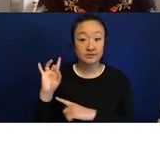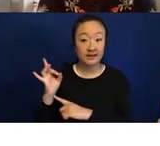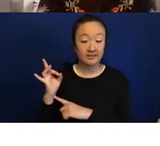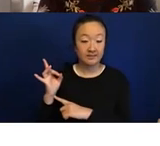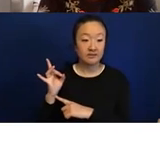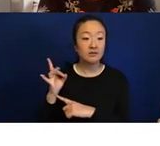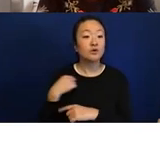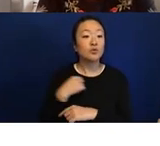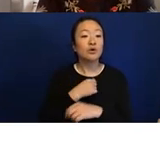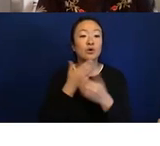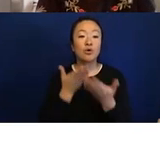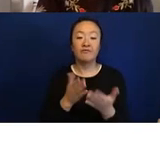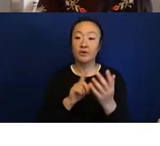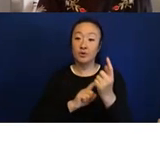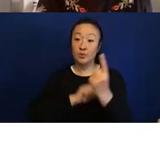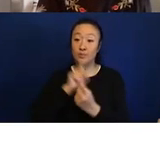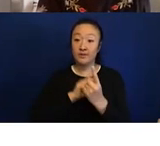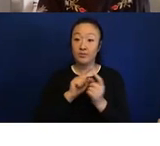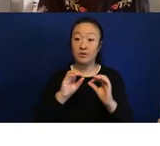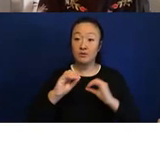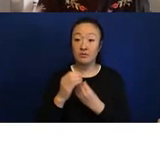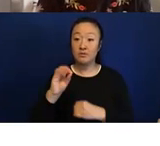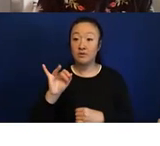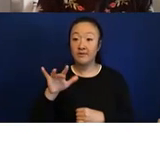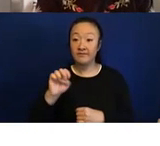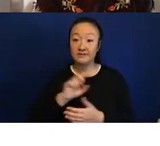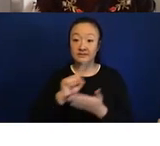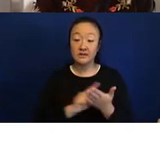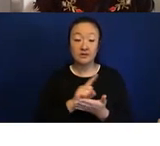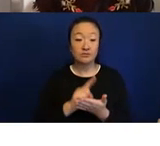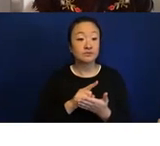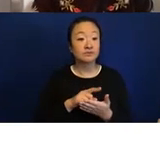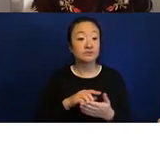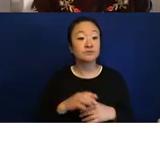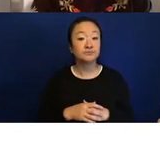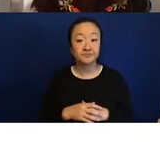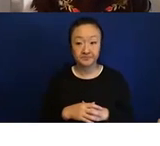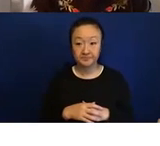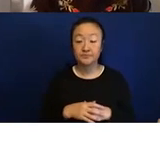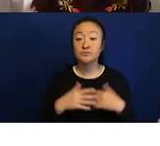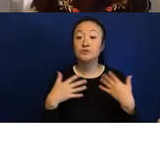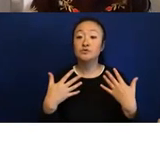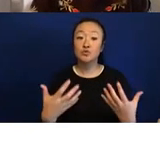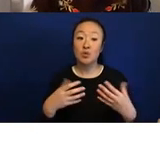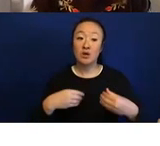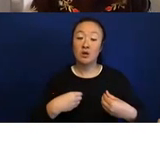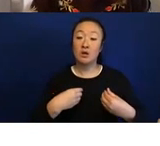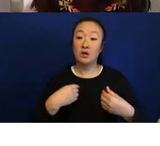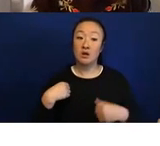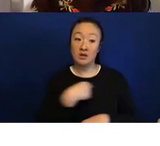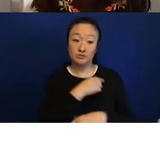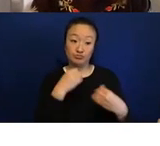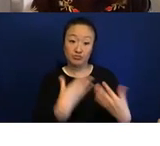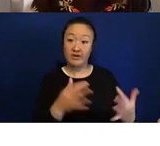are offering one-on-one office hours. So if you want us to give you feedback on